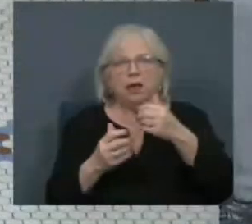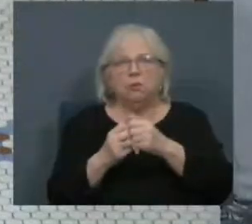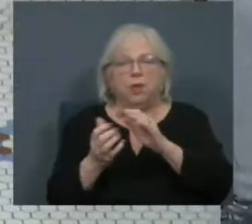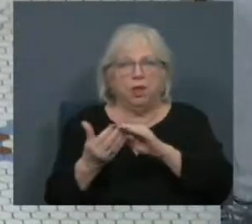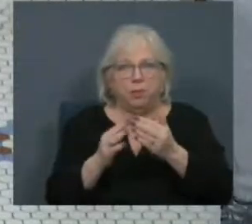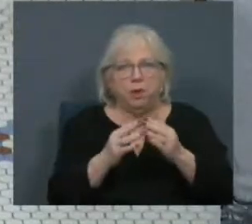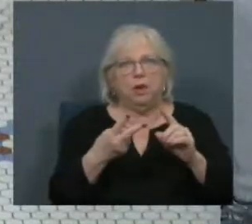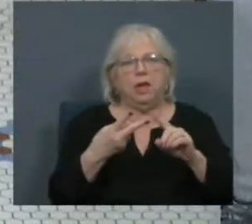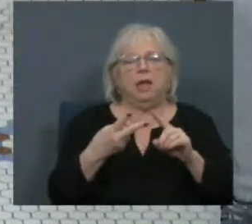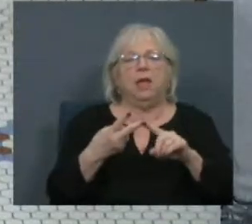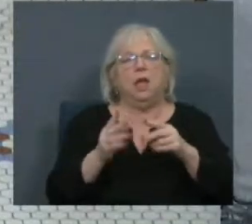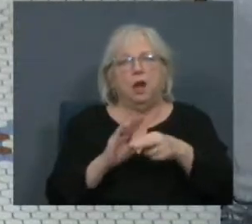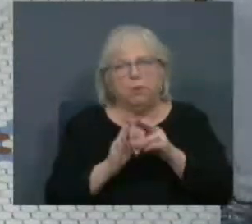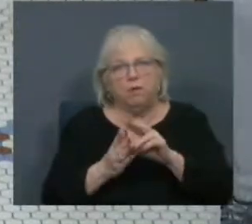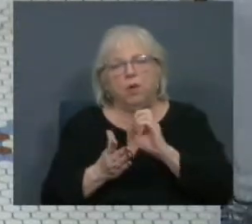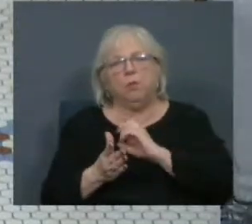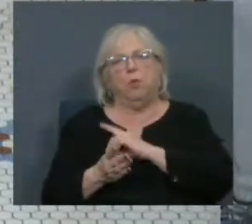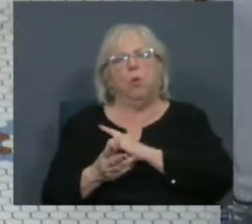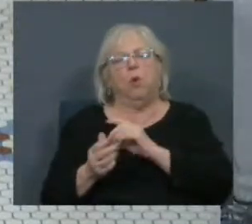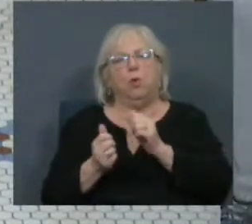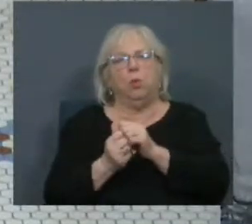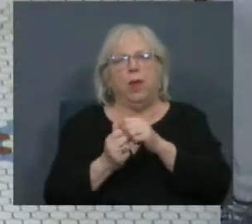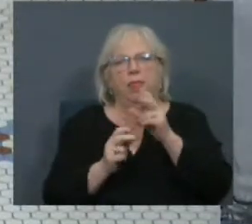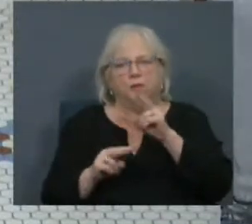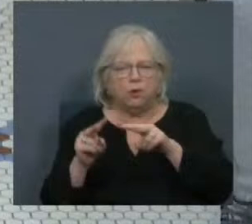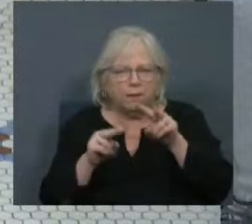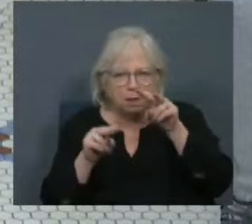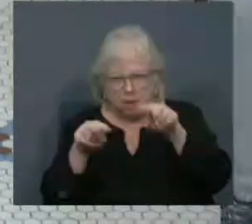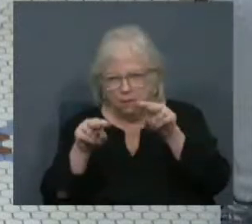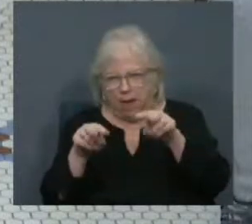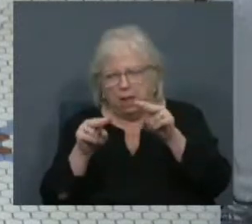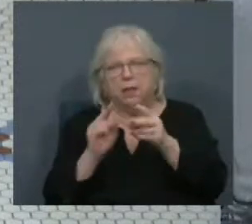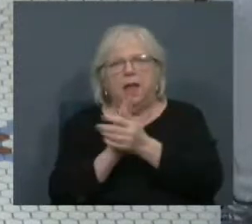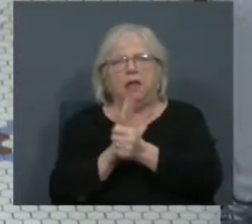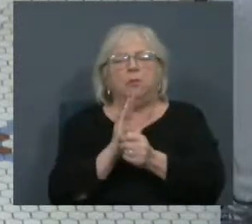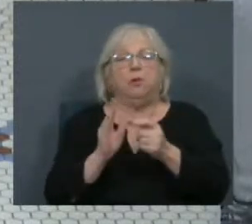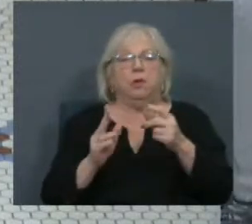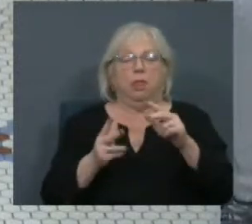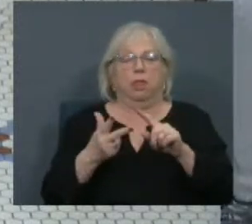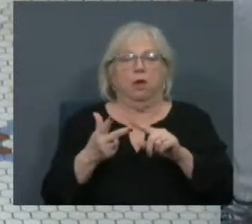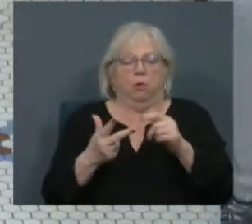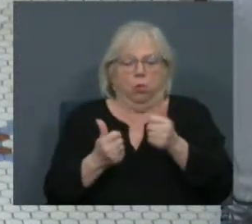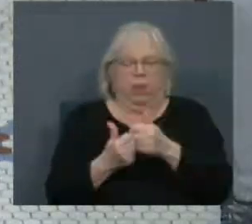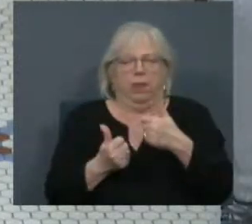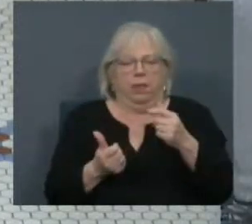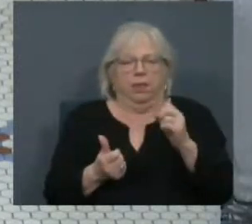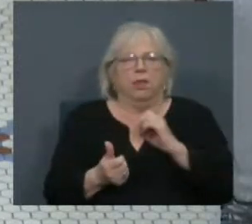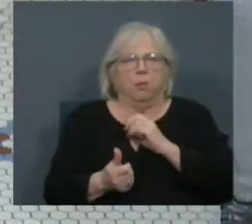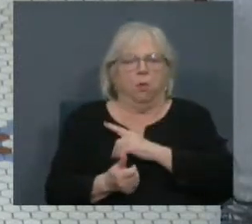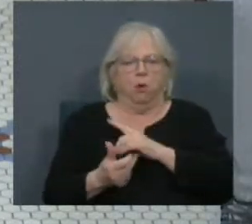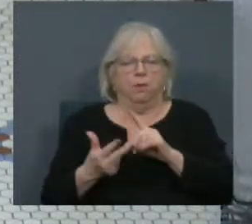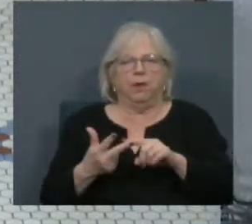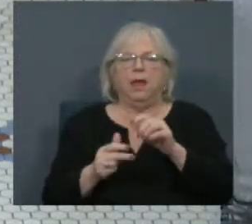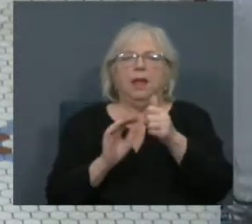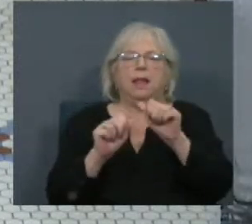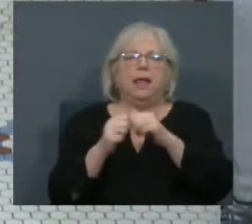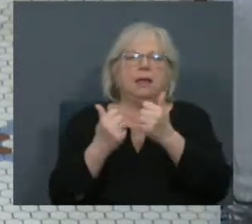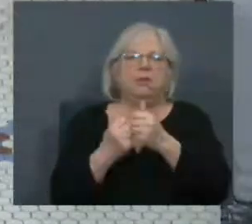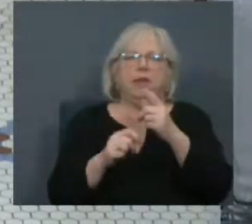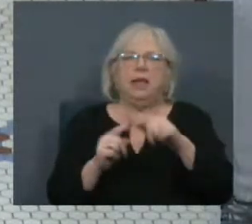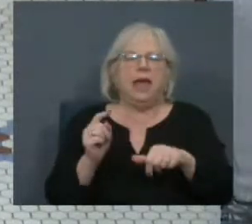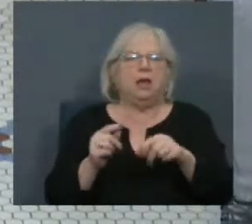second through a reviewing board with surveillance experts, and third with this body itself. The agency cannot use or acquire